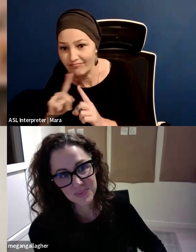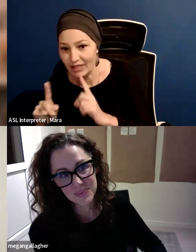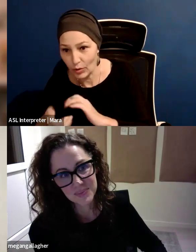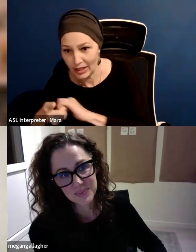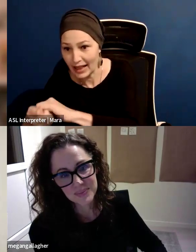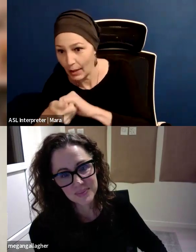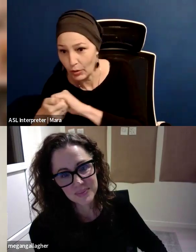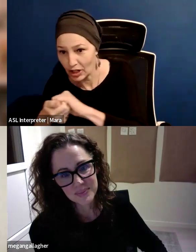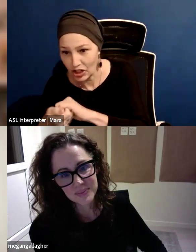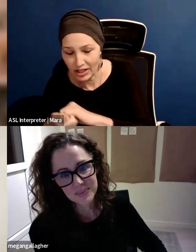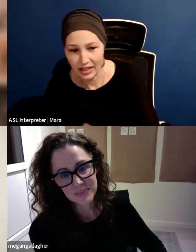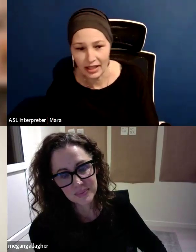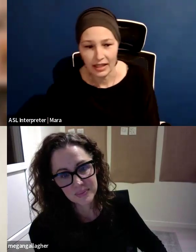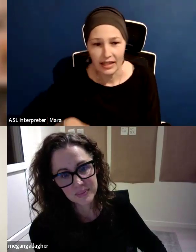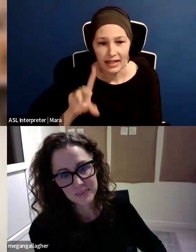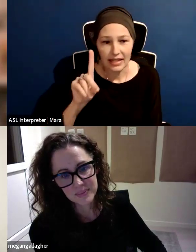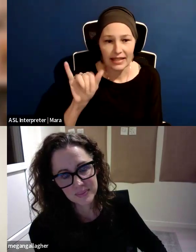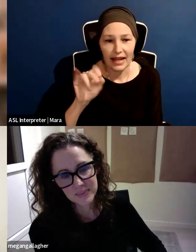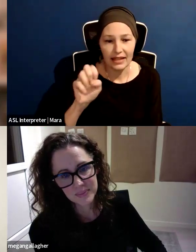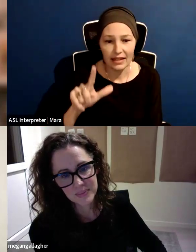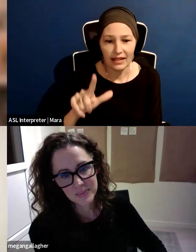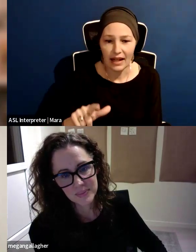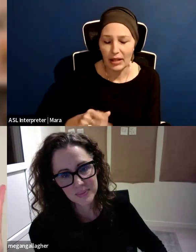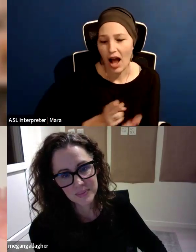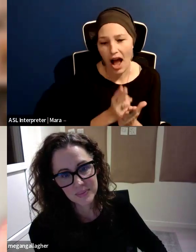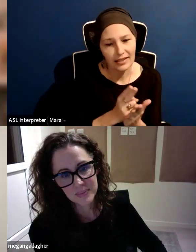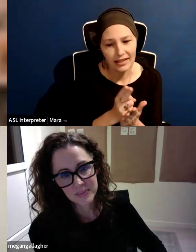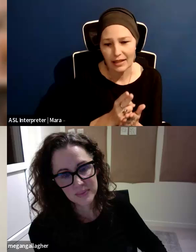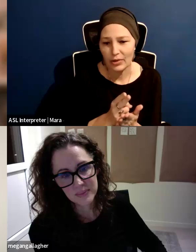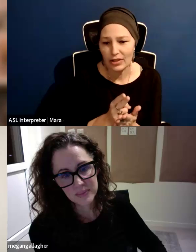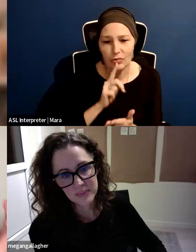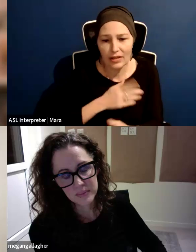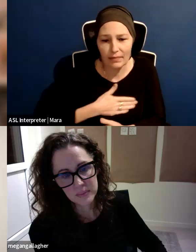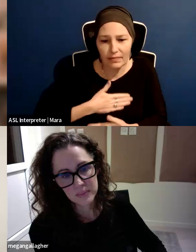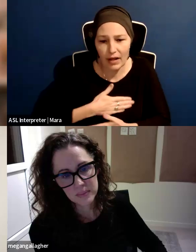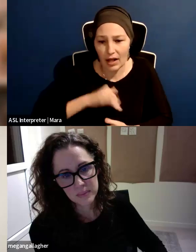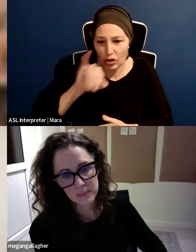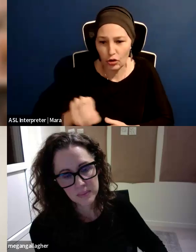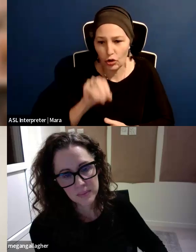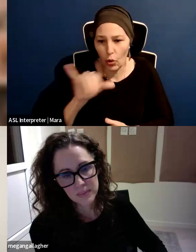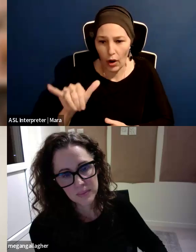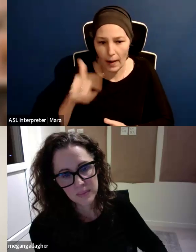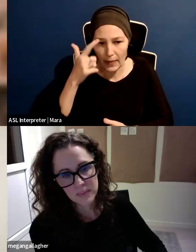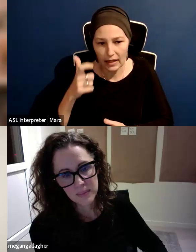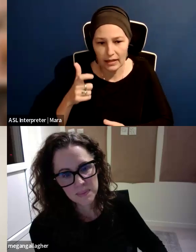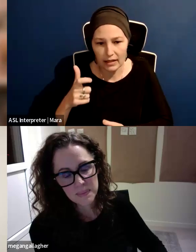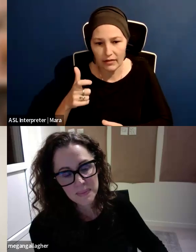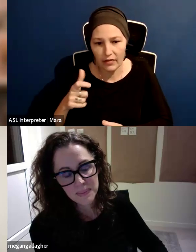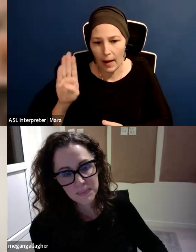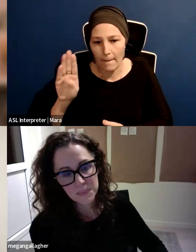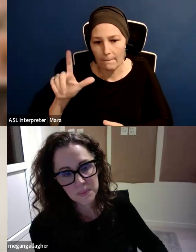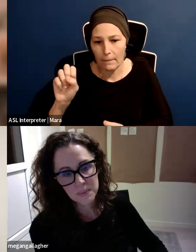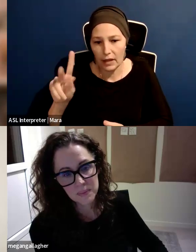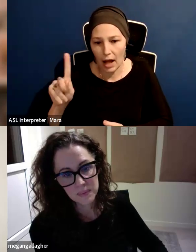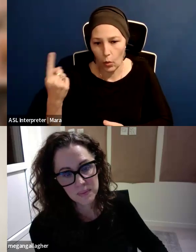was a joy. It was also because for so much of that, block one, I am playing someone who is